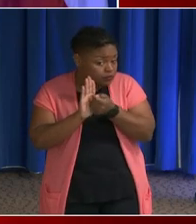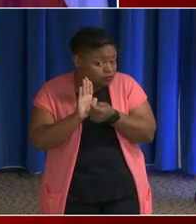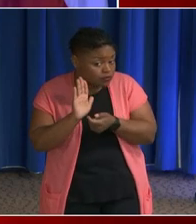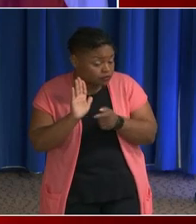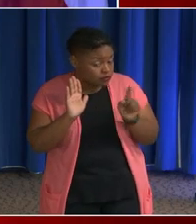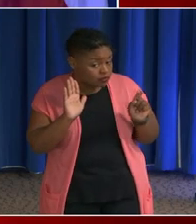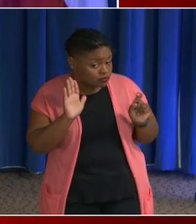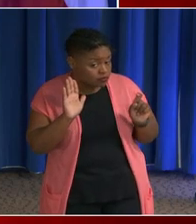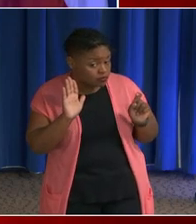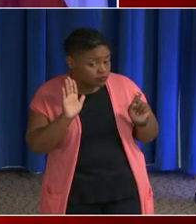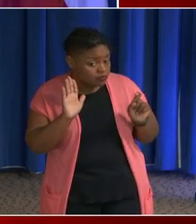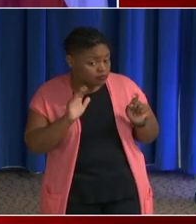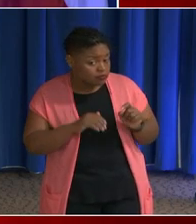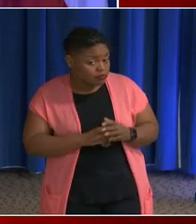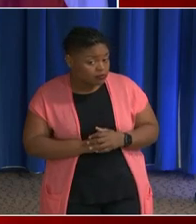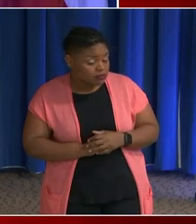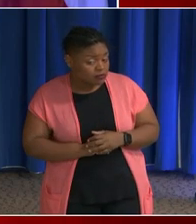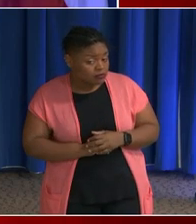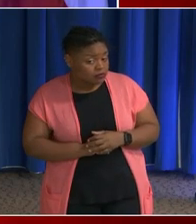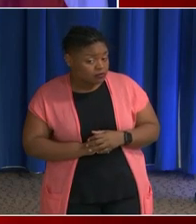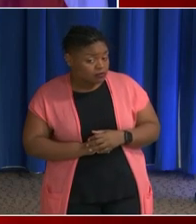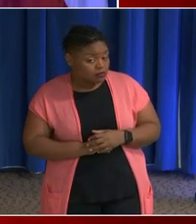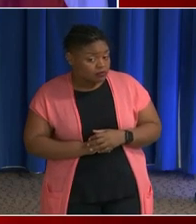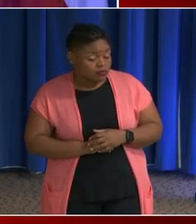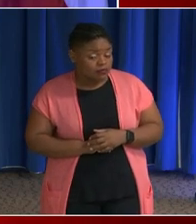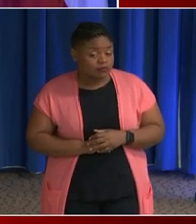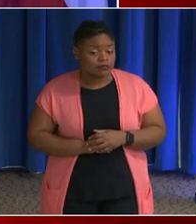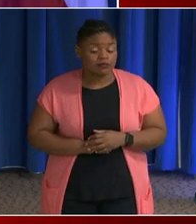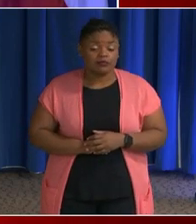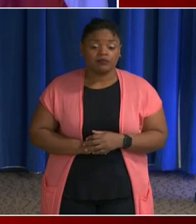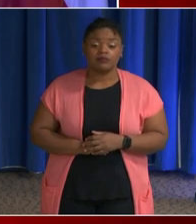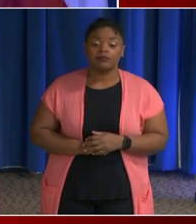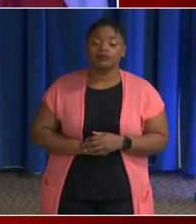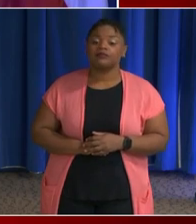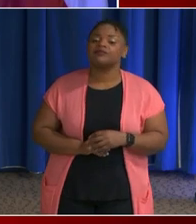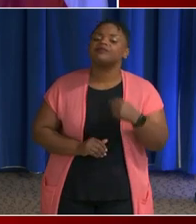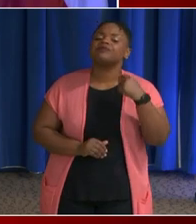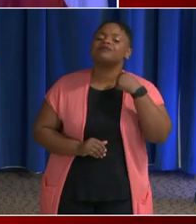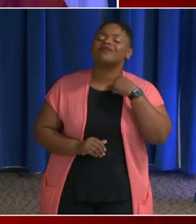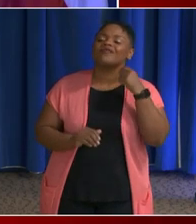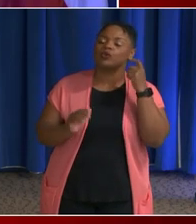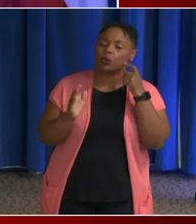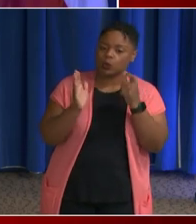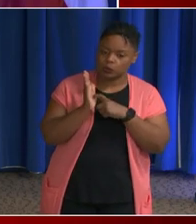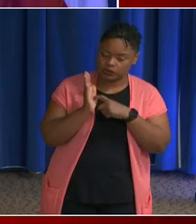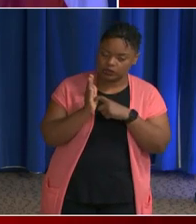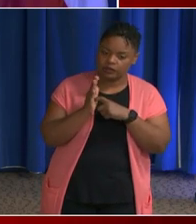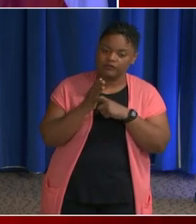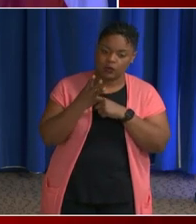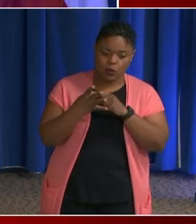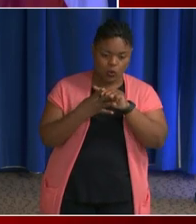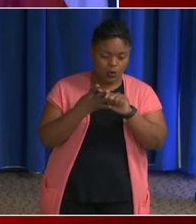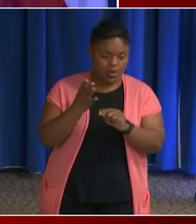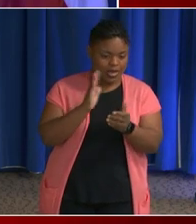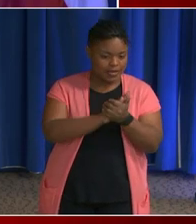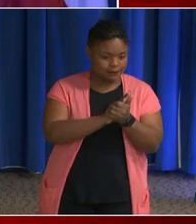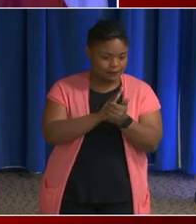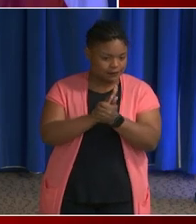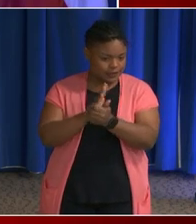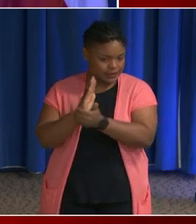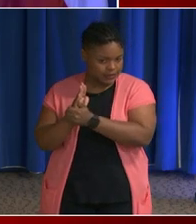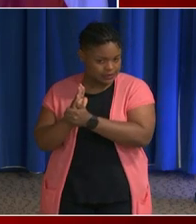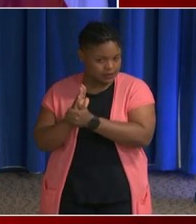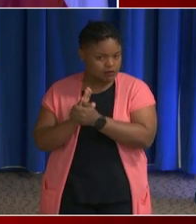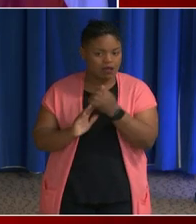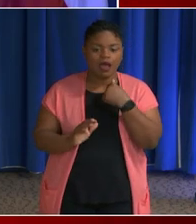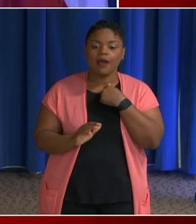indicated, I've noticed 4 amendments to add. I'm not looking to strike